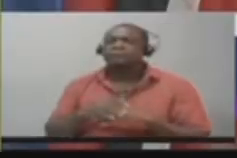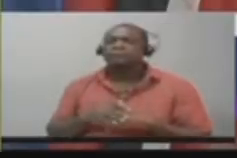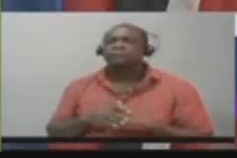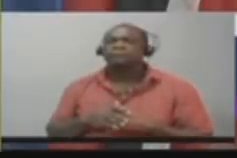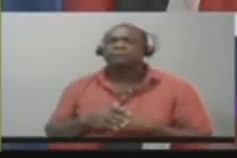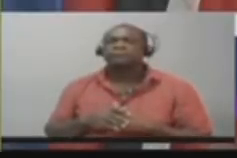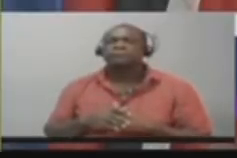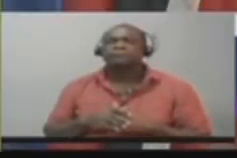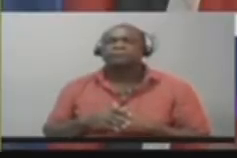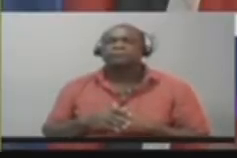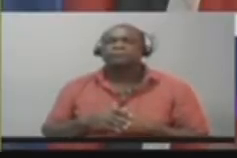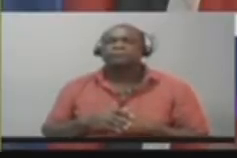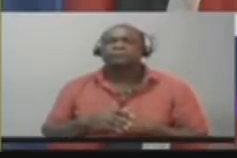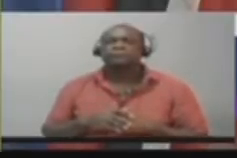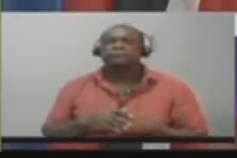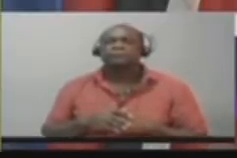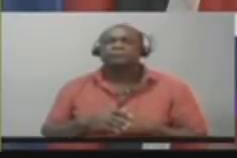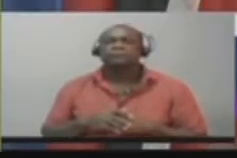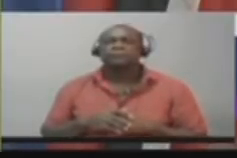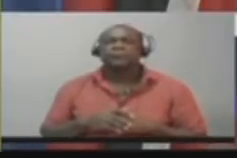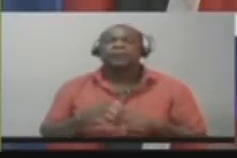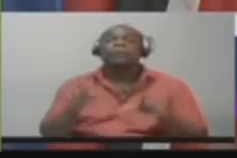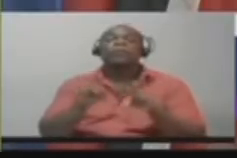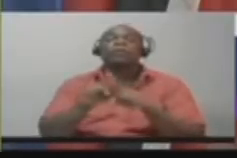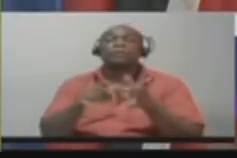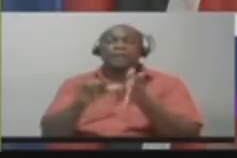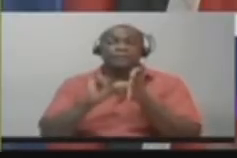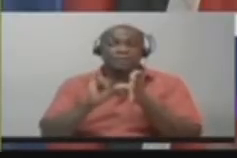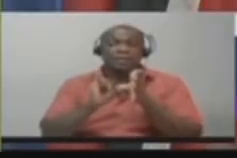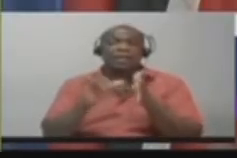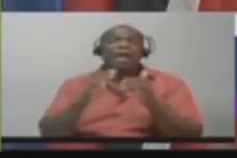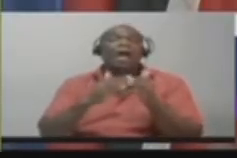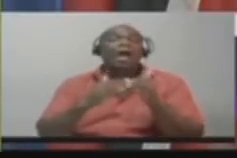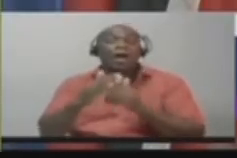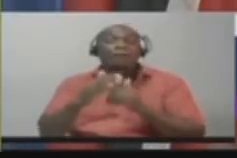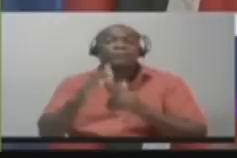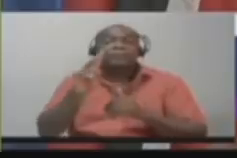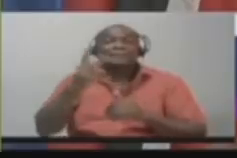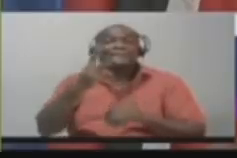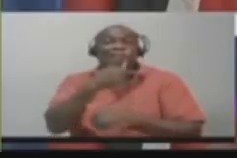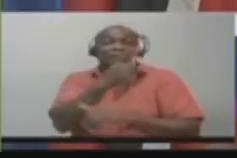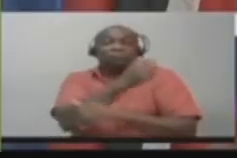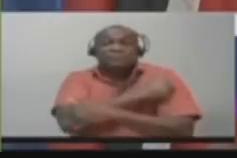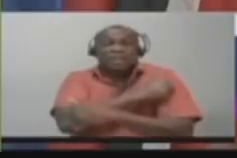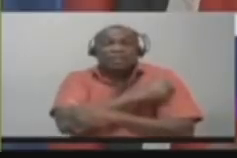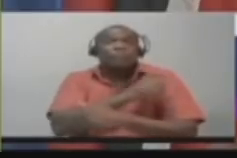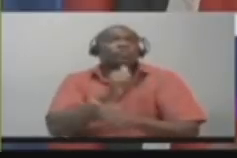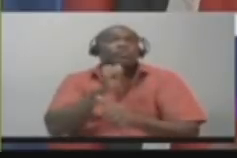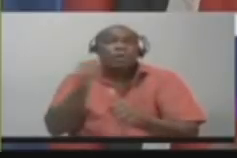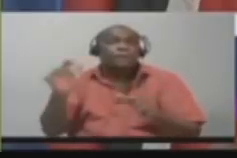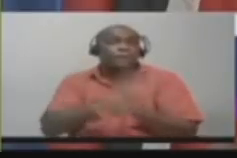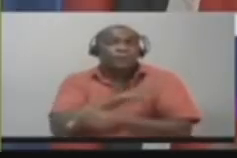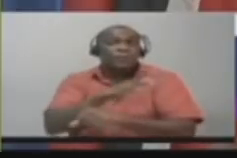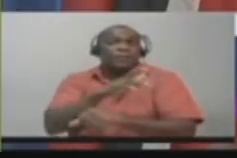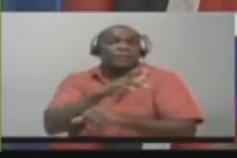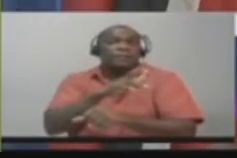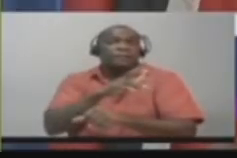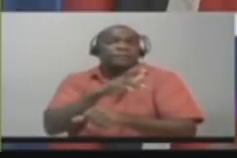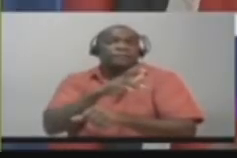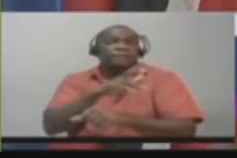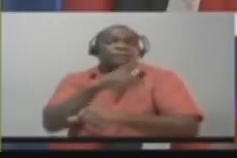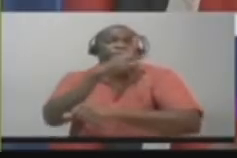even after your second jab, you're not considered to be fully vaccinated until a 2-week